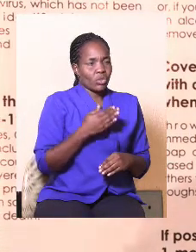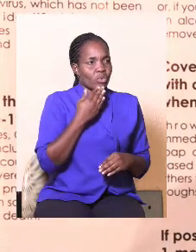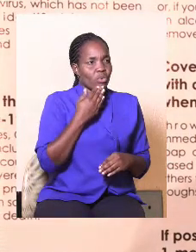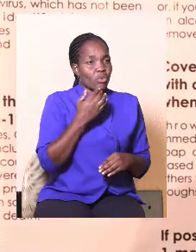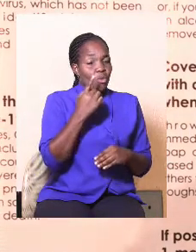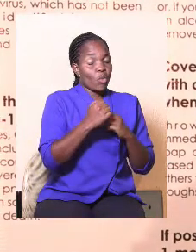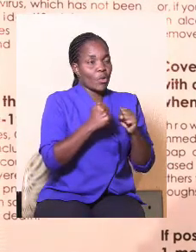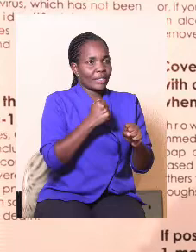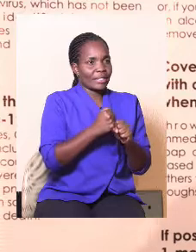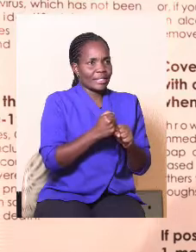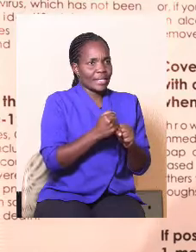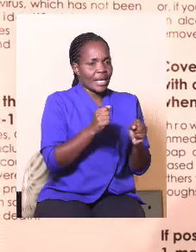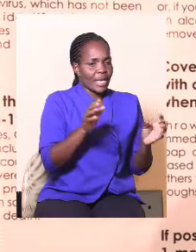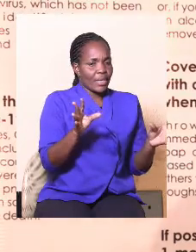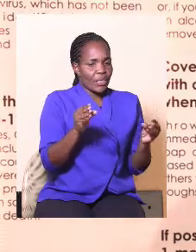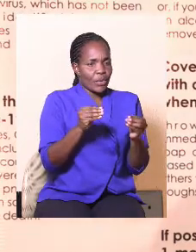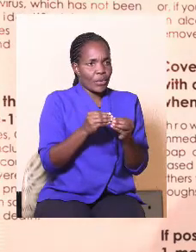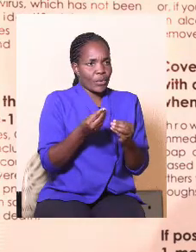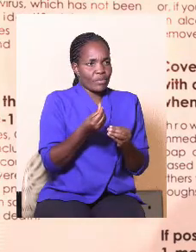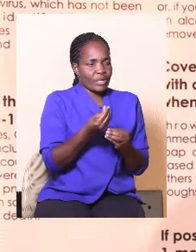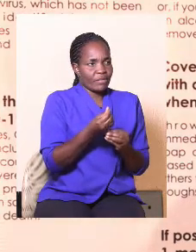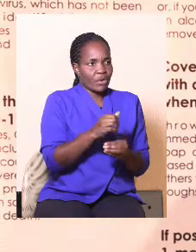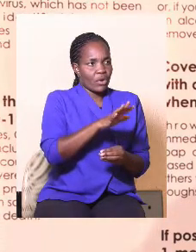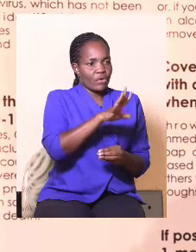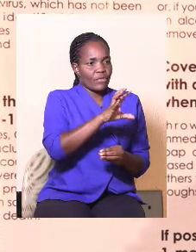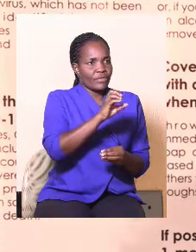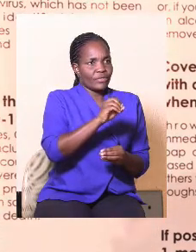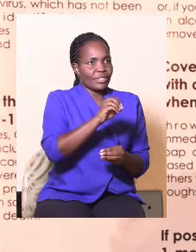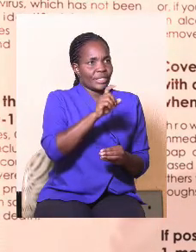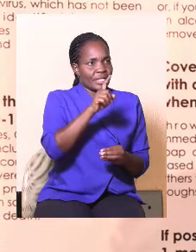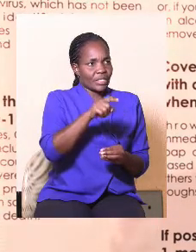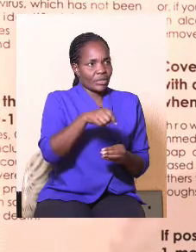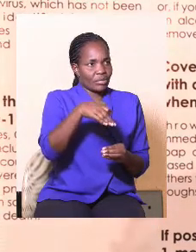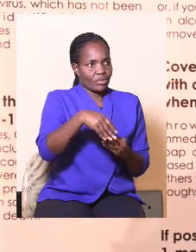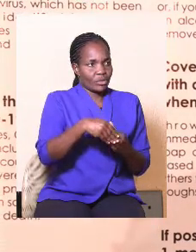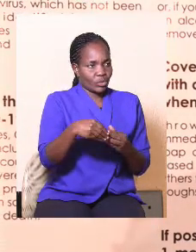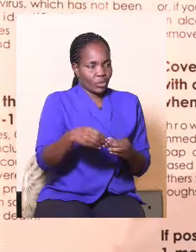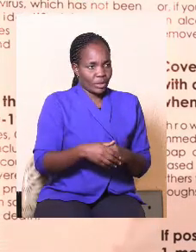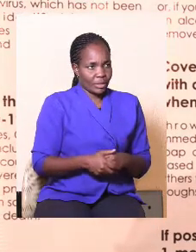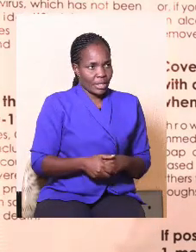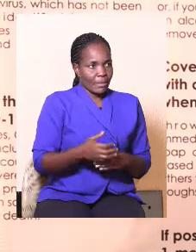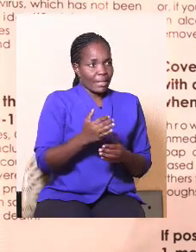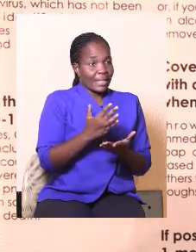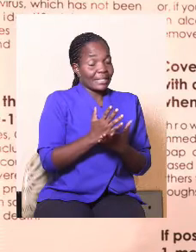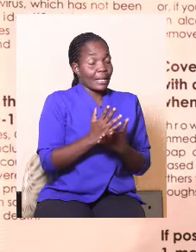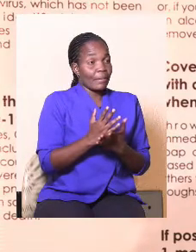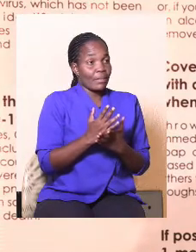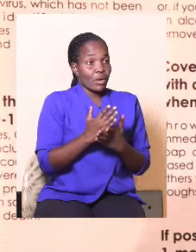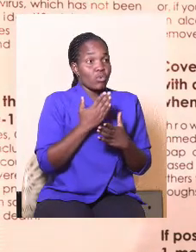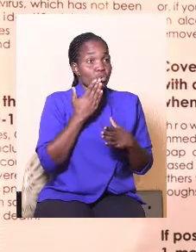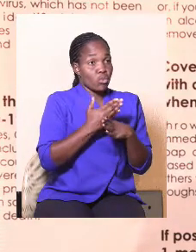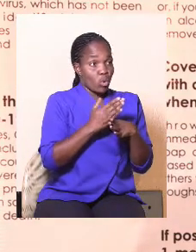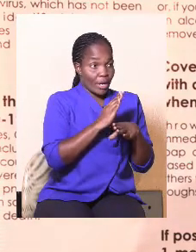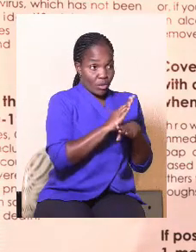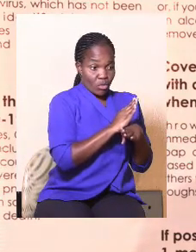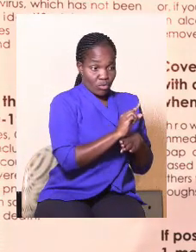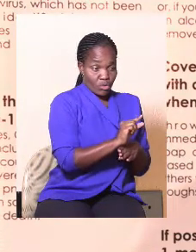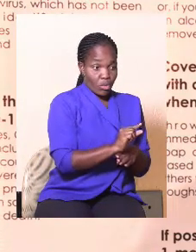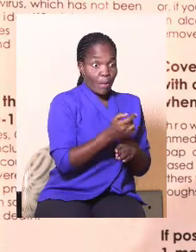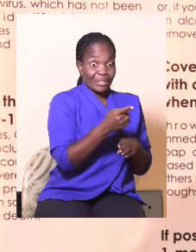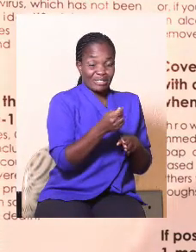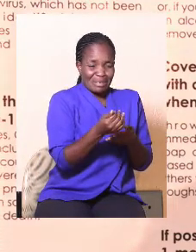year. There may be those in the informal sector who are above the tax threshold.